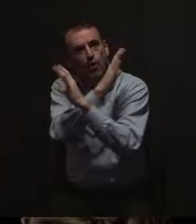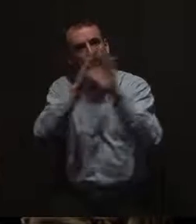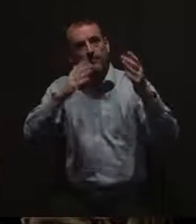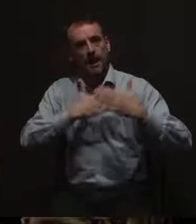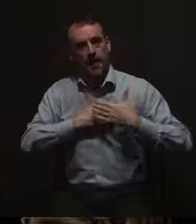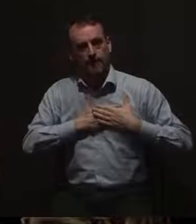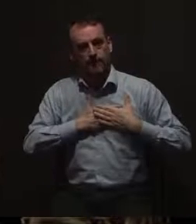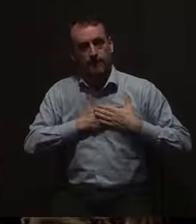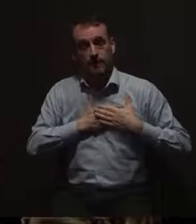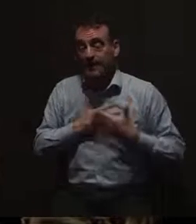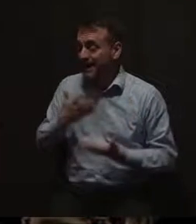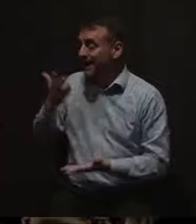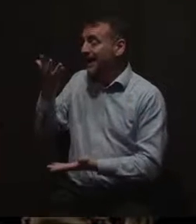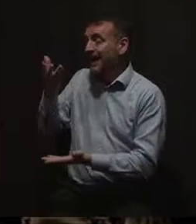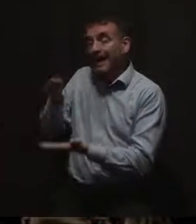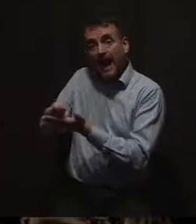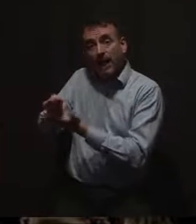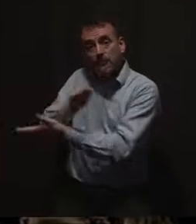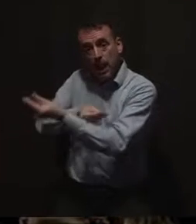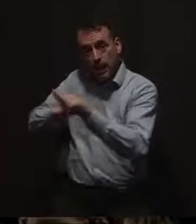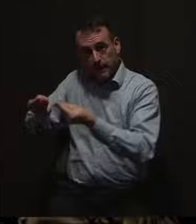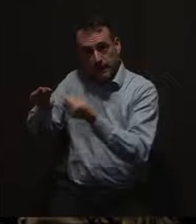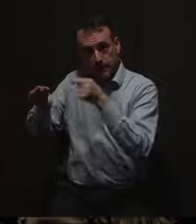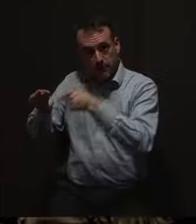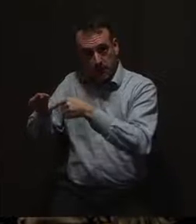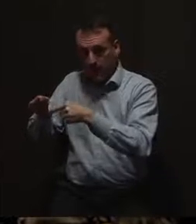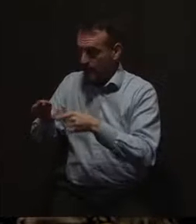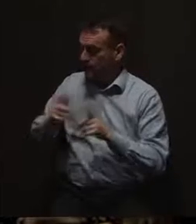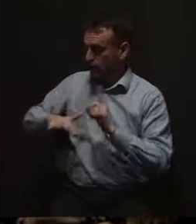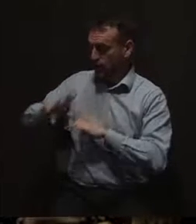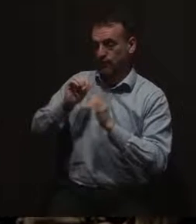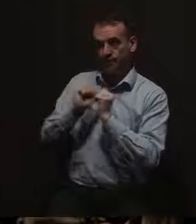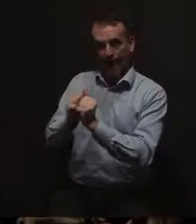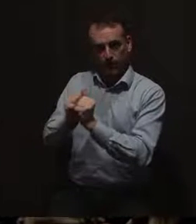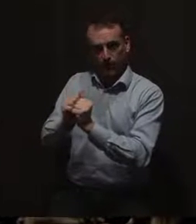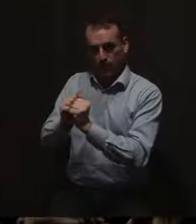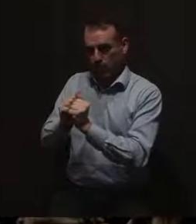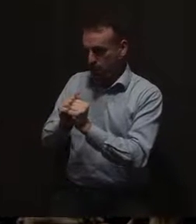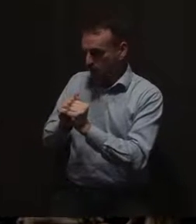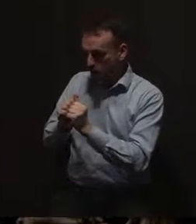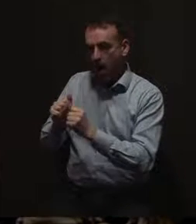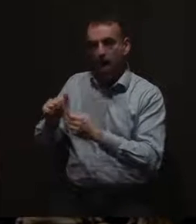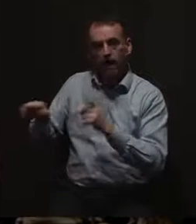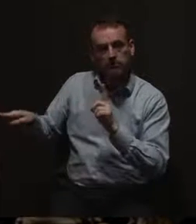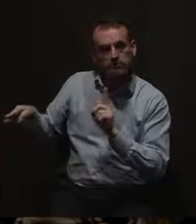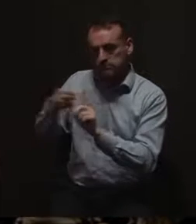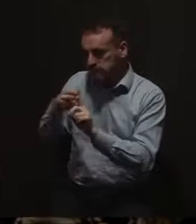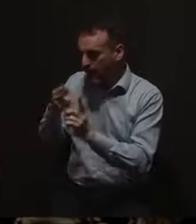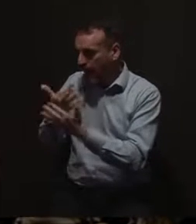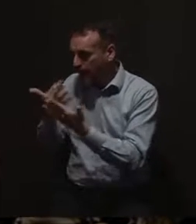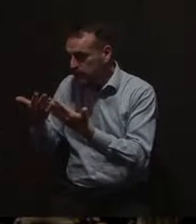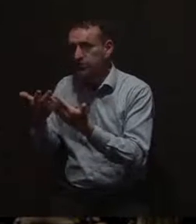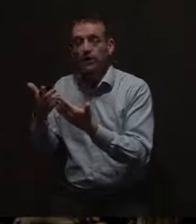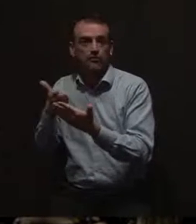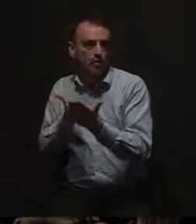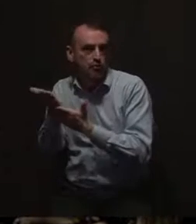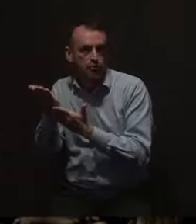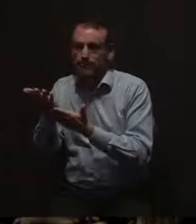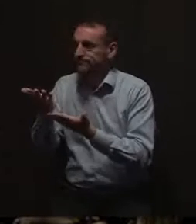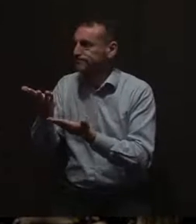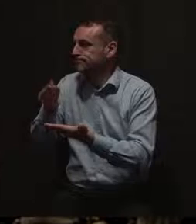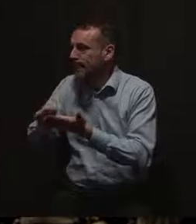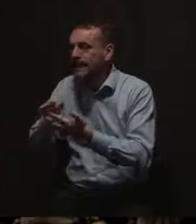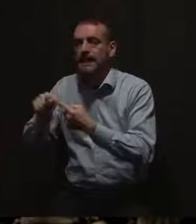that the only social values are things that we can count. So like money or infection rates or weapons or whatever. But of